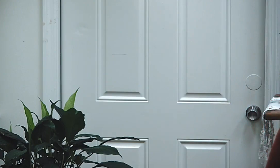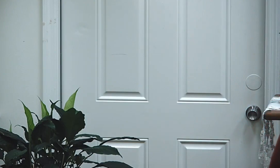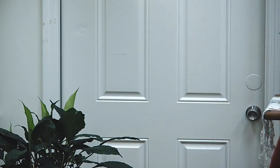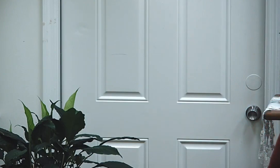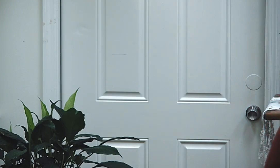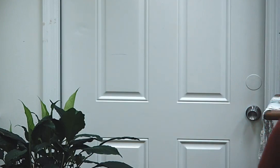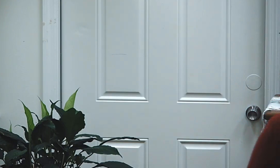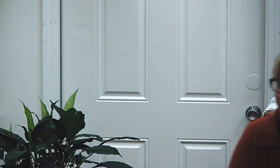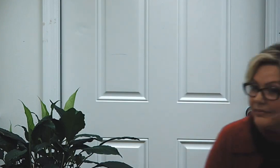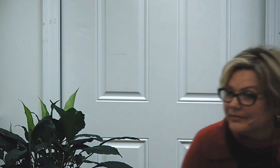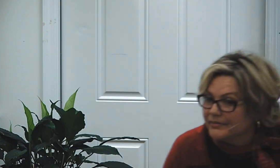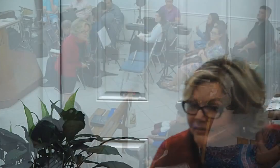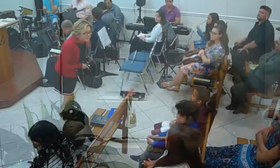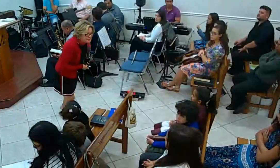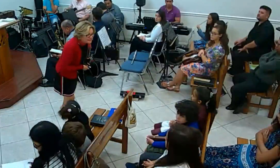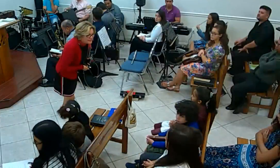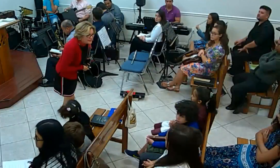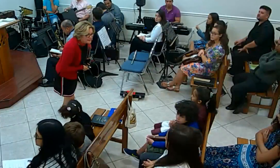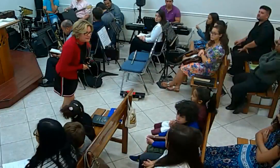happened?